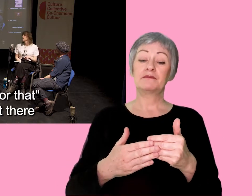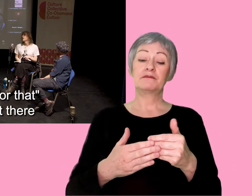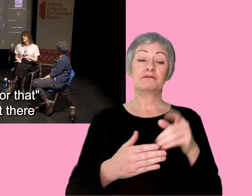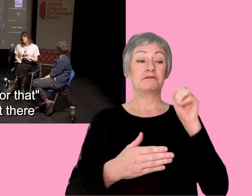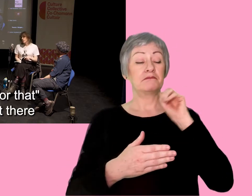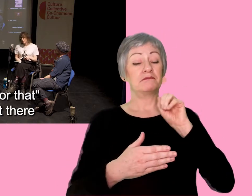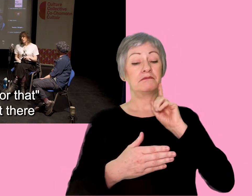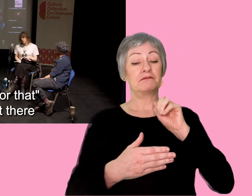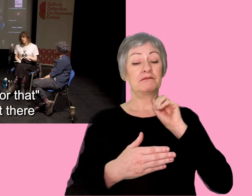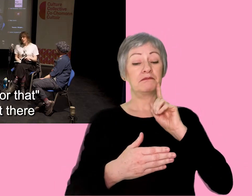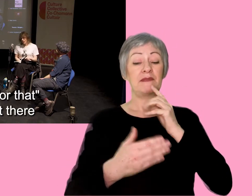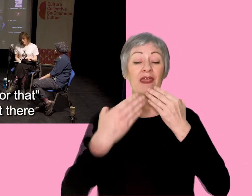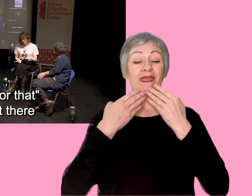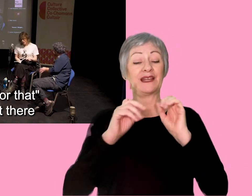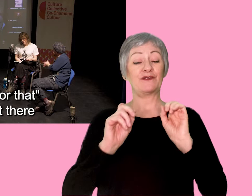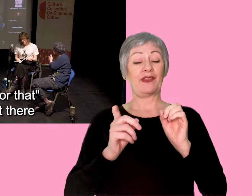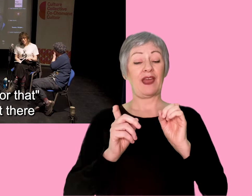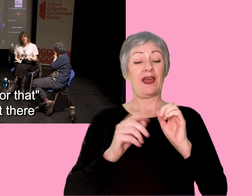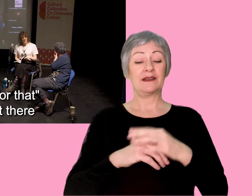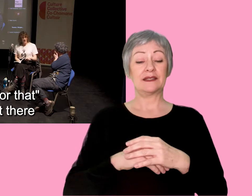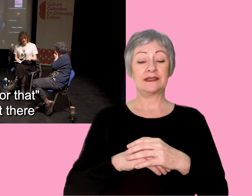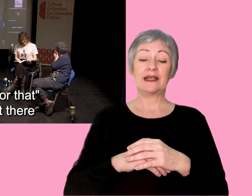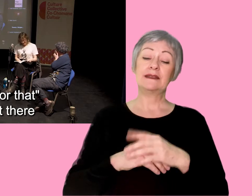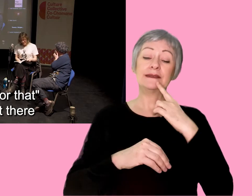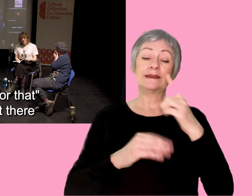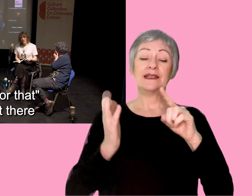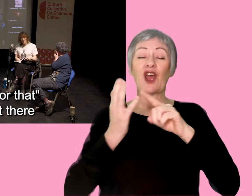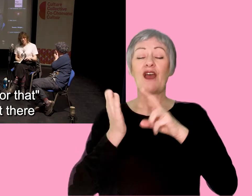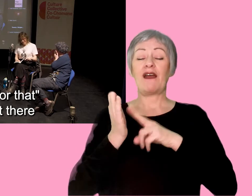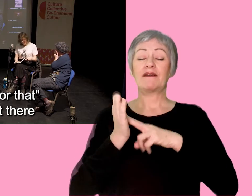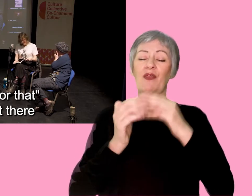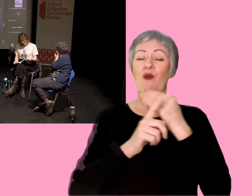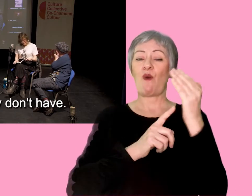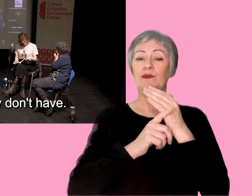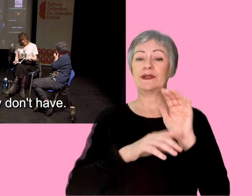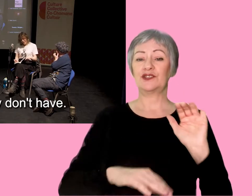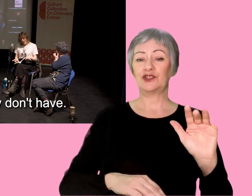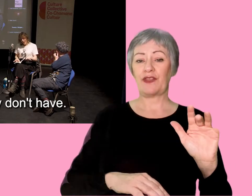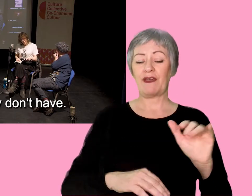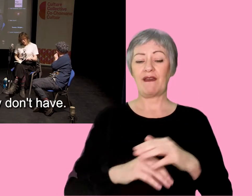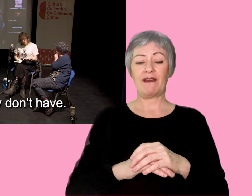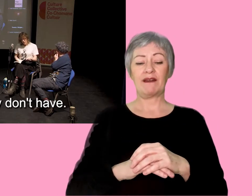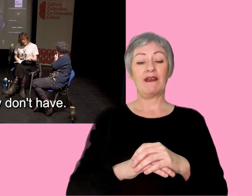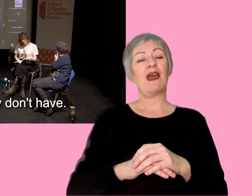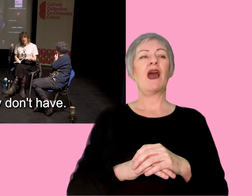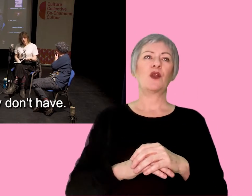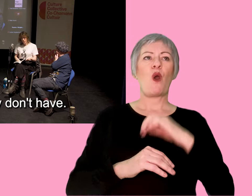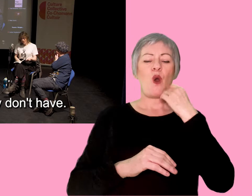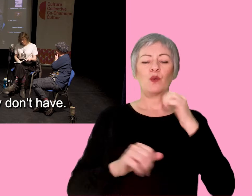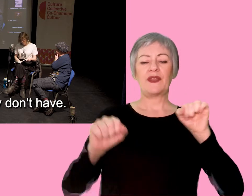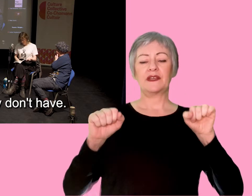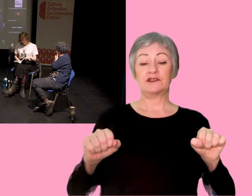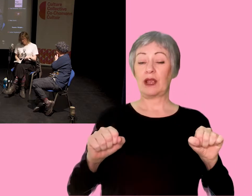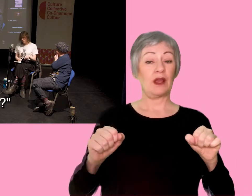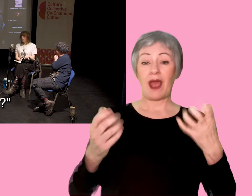Lass, thanks for that, says Anne, the eldest there, and I the chair they dinna